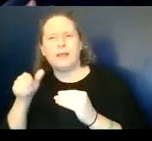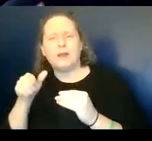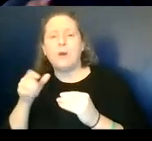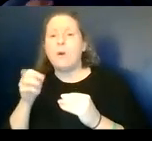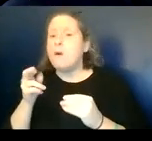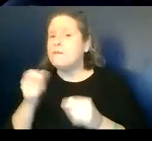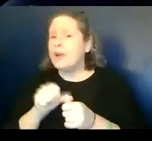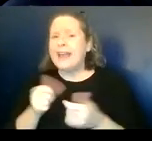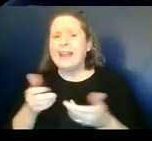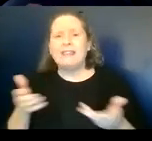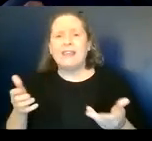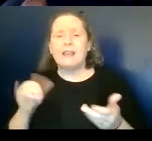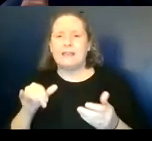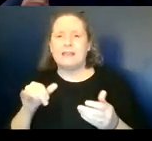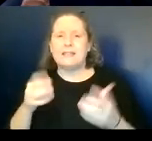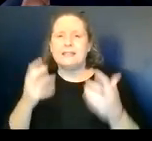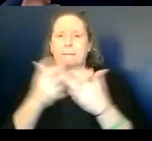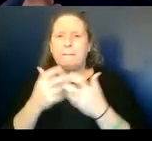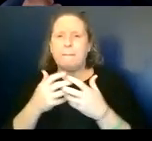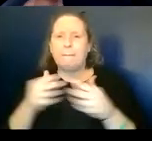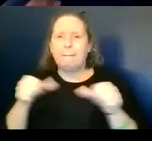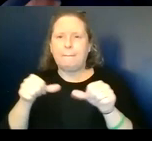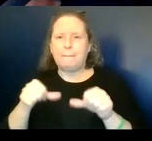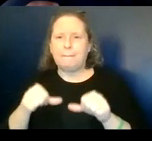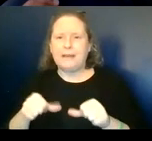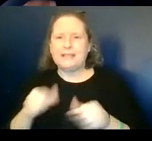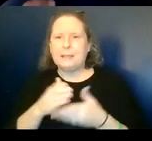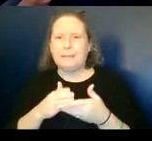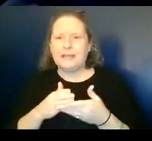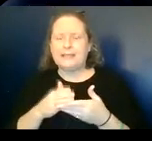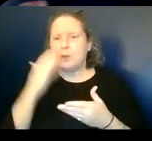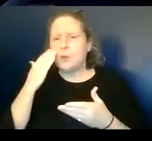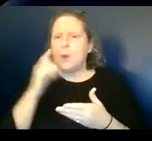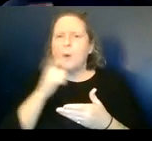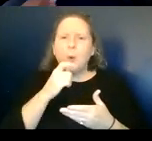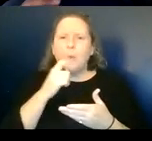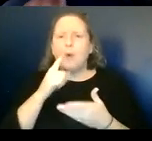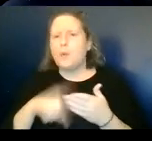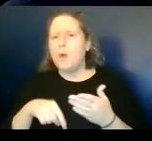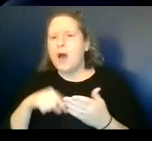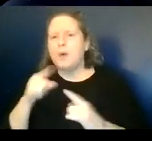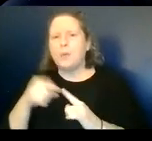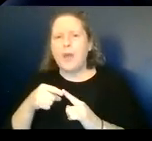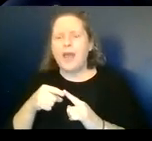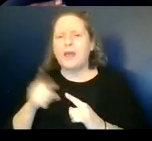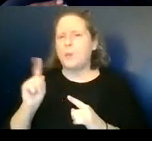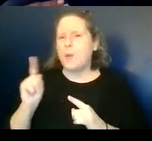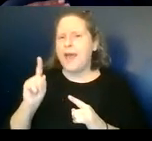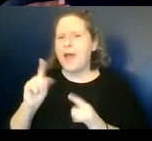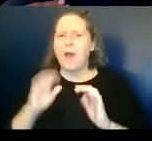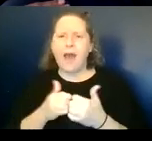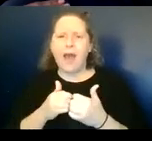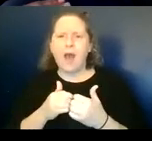It's a puzzle piece of knowing who, what, when, where, how, and why.